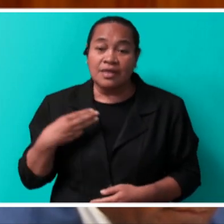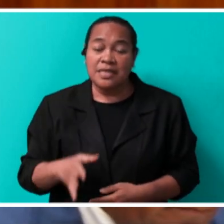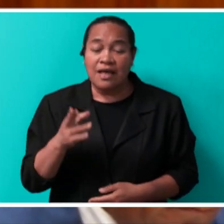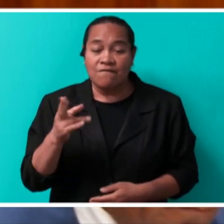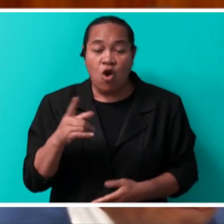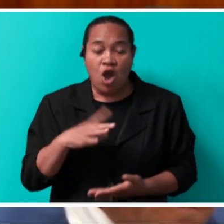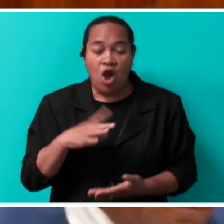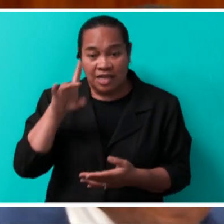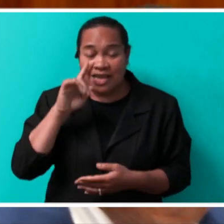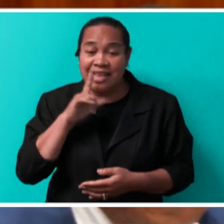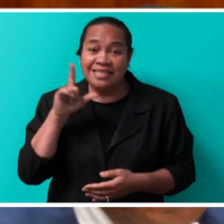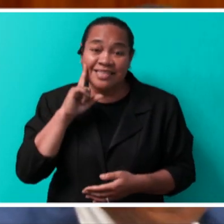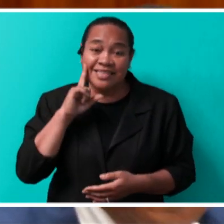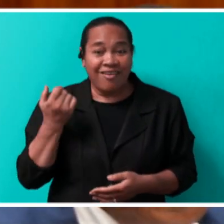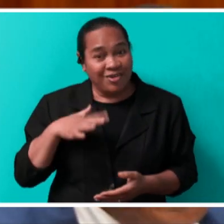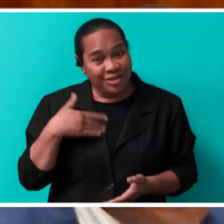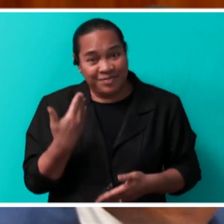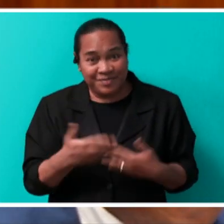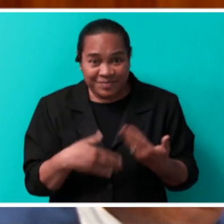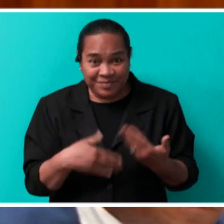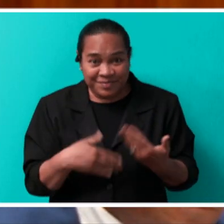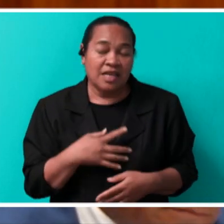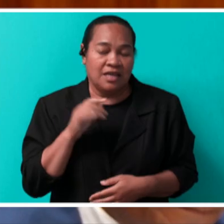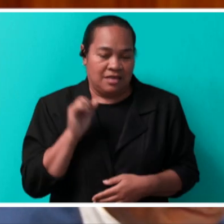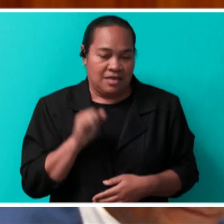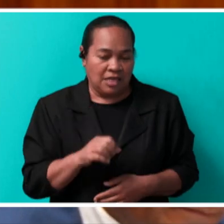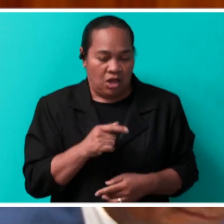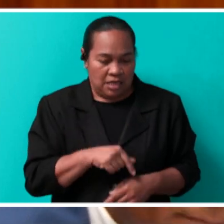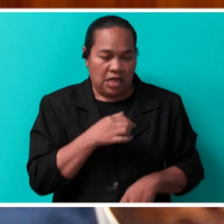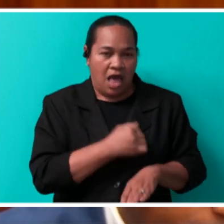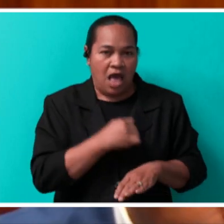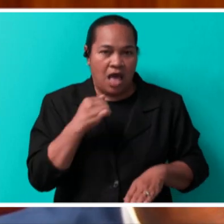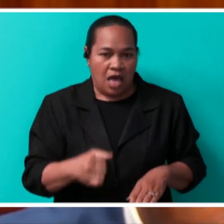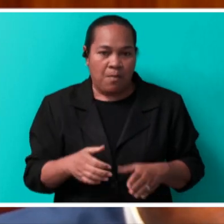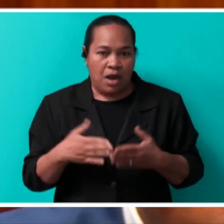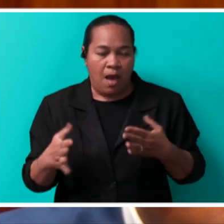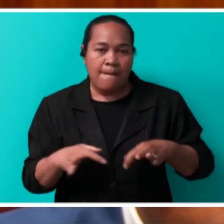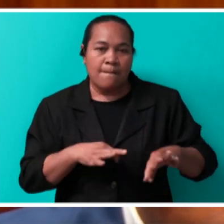for Education yesterday, Mr. Speaker, sir, the coalition government has